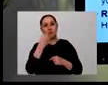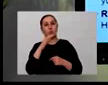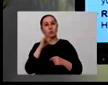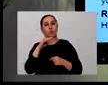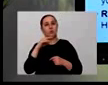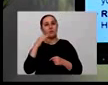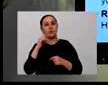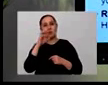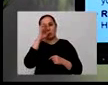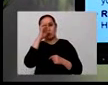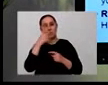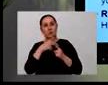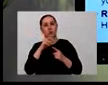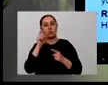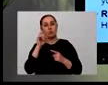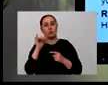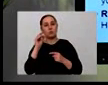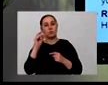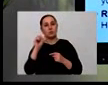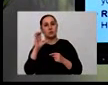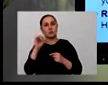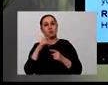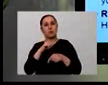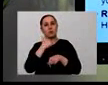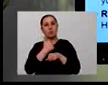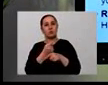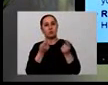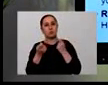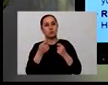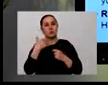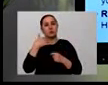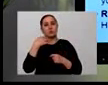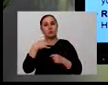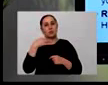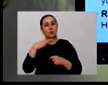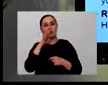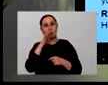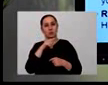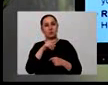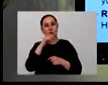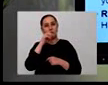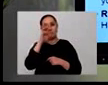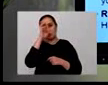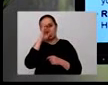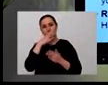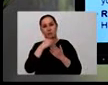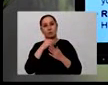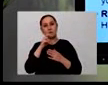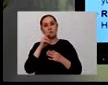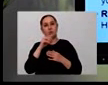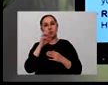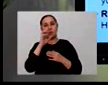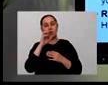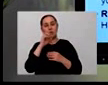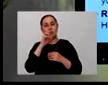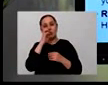Ulfat xonning xo'jasaroyi, ya'ni haram boshlig'i 40-50 yoshlarda. Davlat To'qsoba xonning